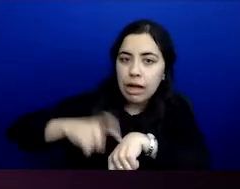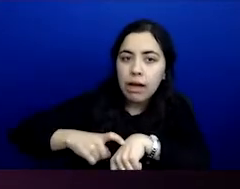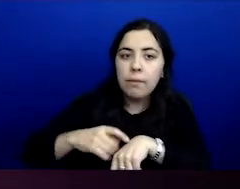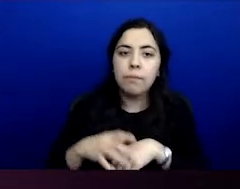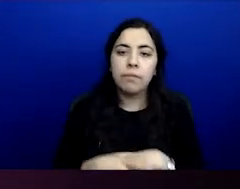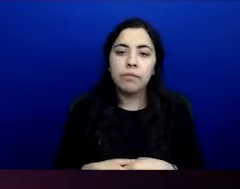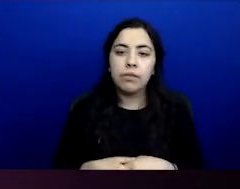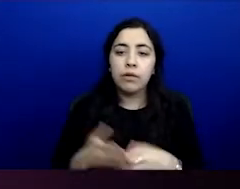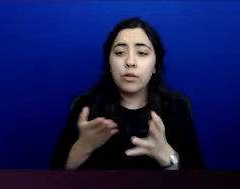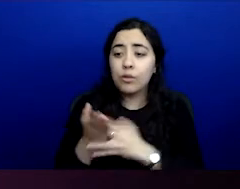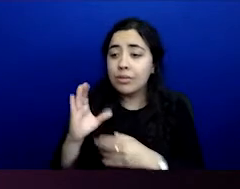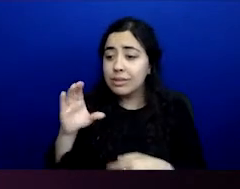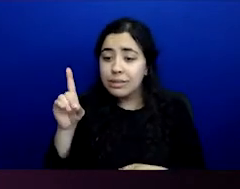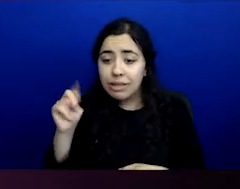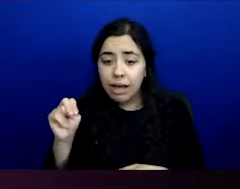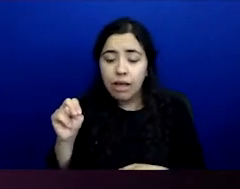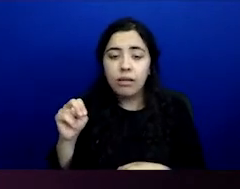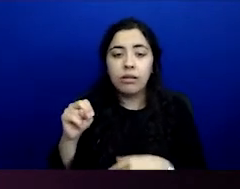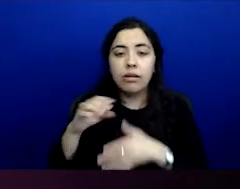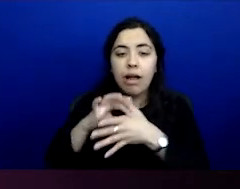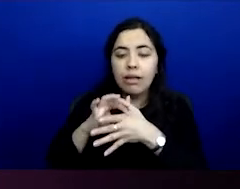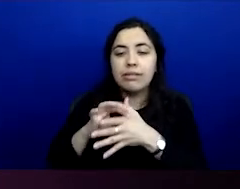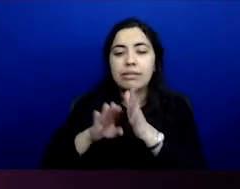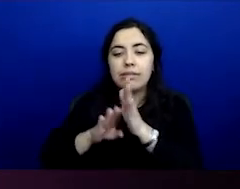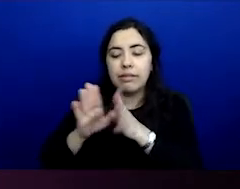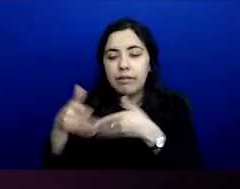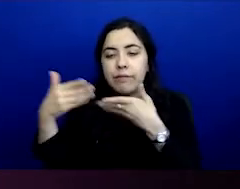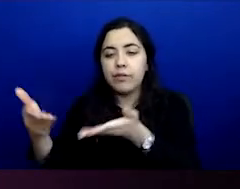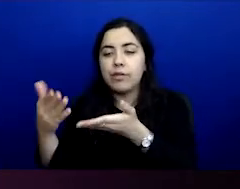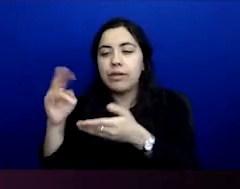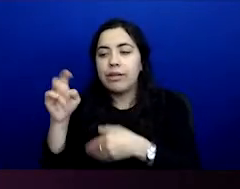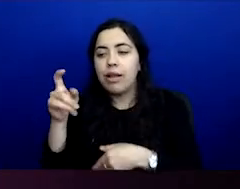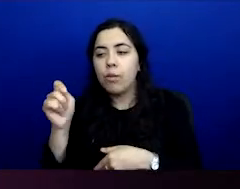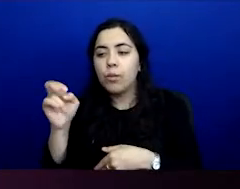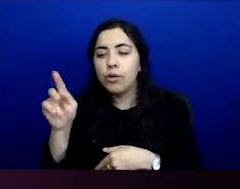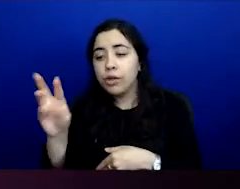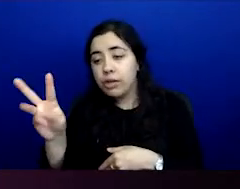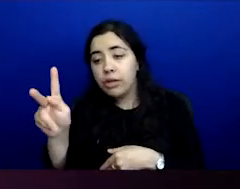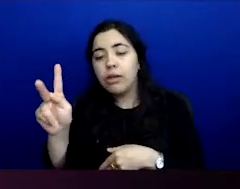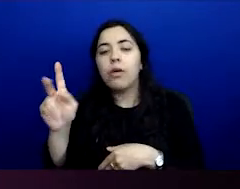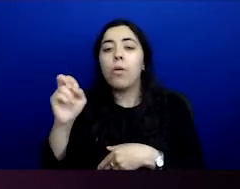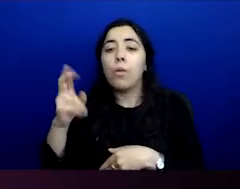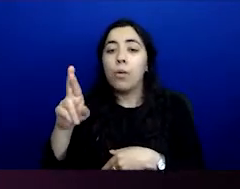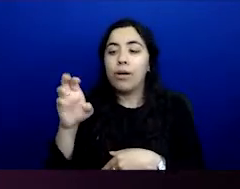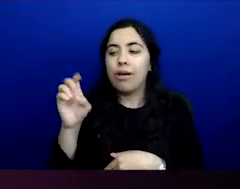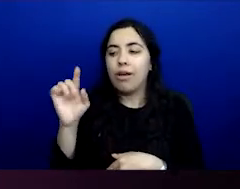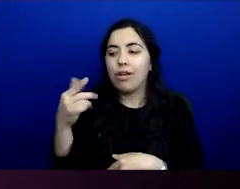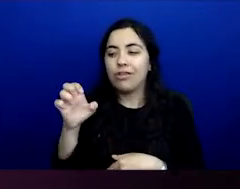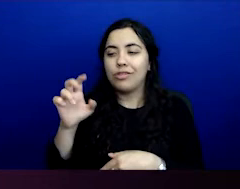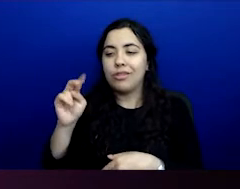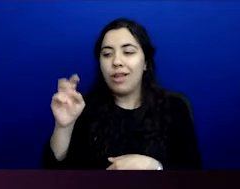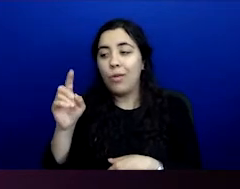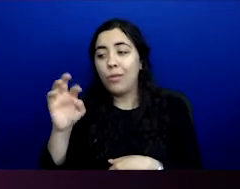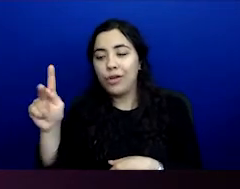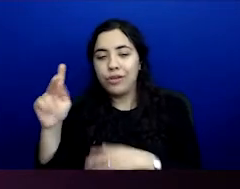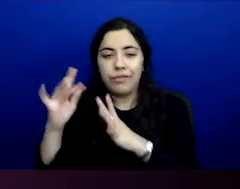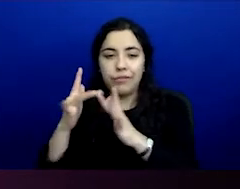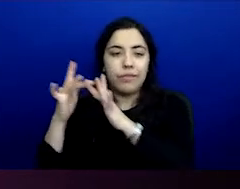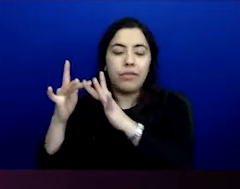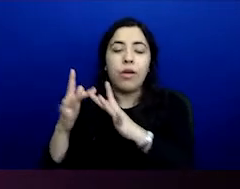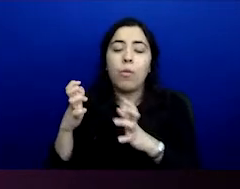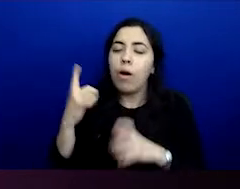a CDN or content delivery network or an edge network. We want our sites to be online as much as possible,